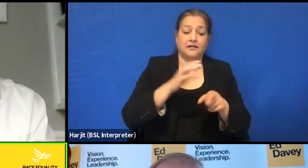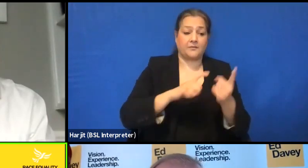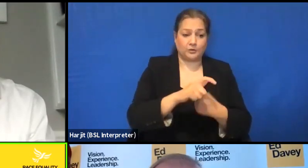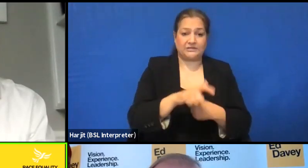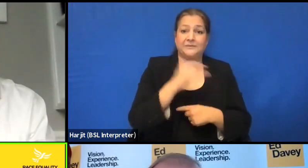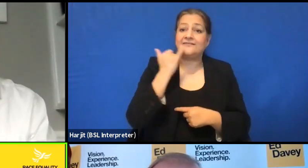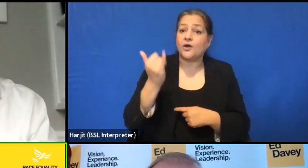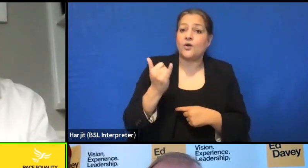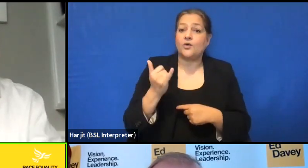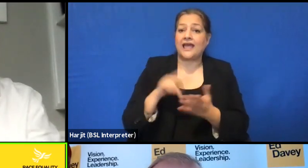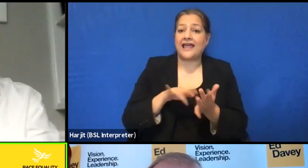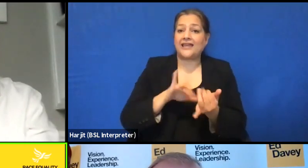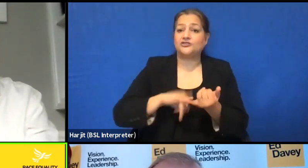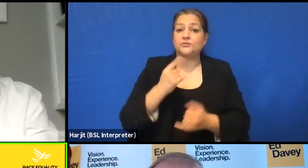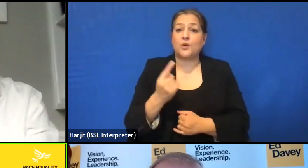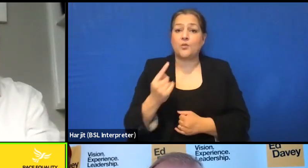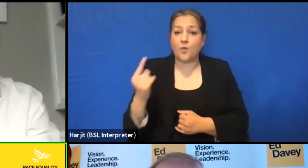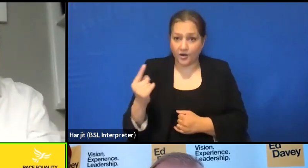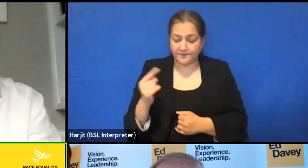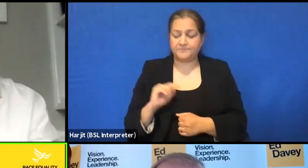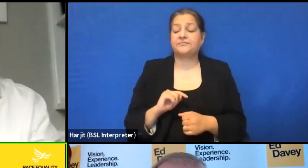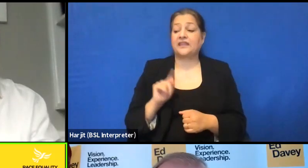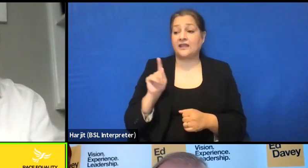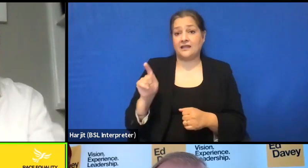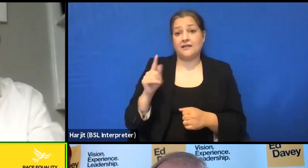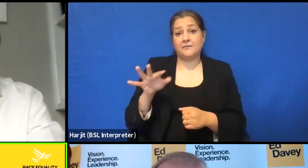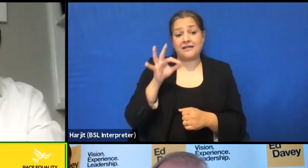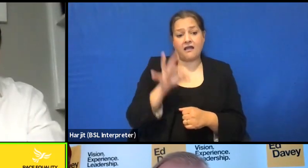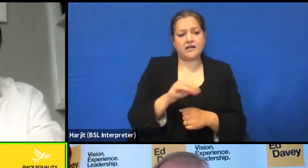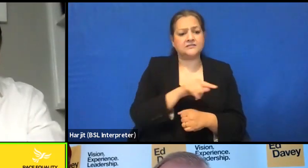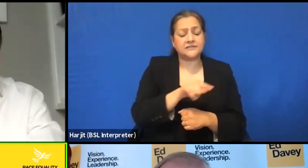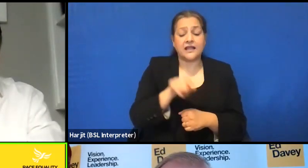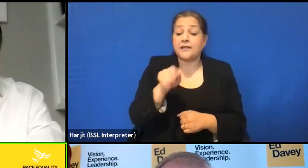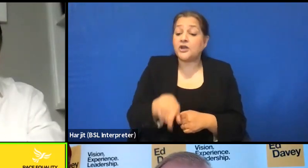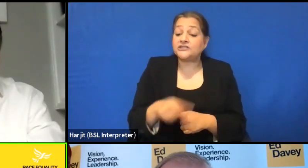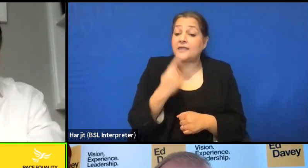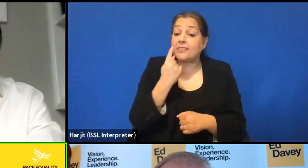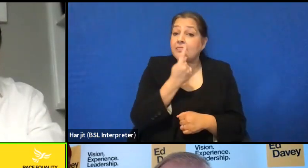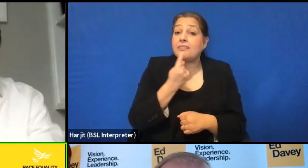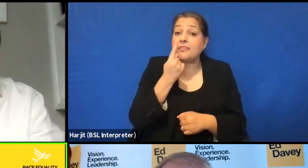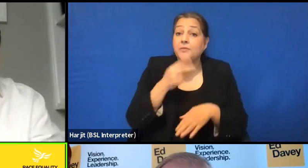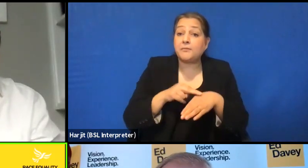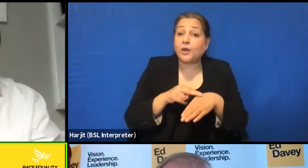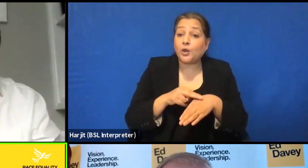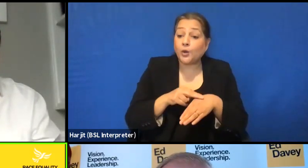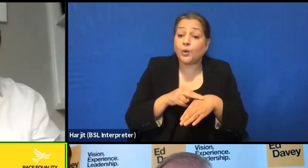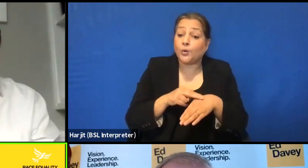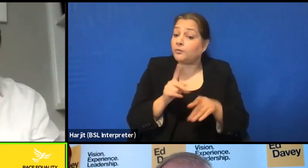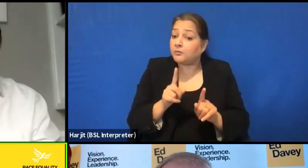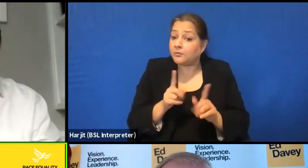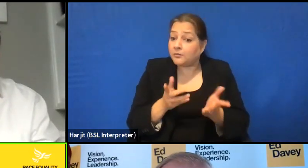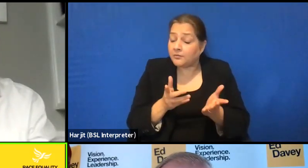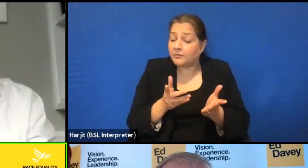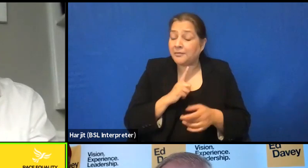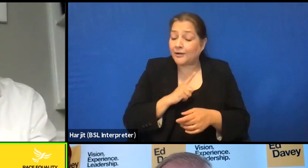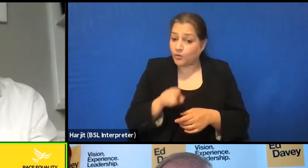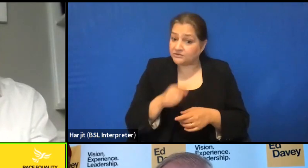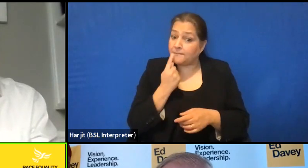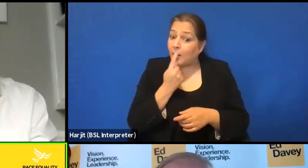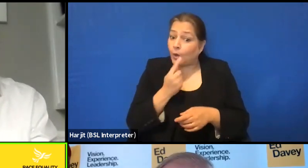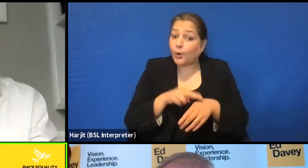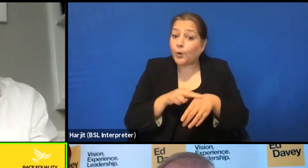to do was, they were asked, are their lips blue? And that was an indicator as to whether or not they should be going to hospital or